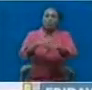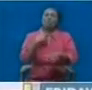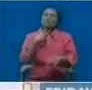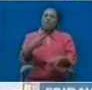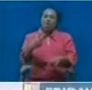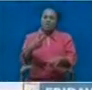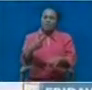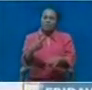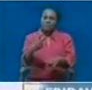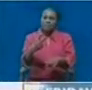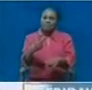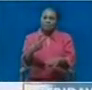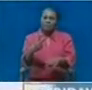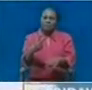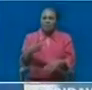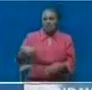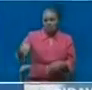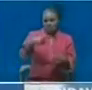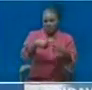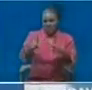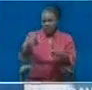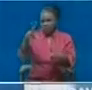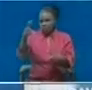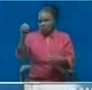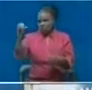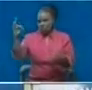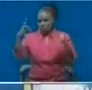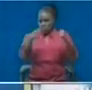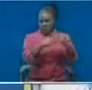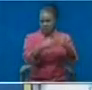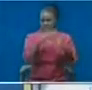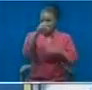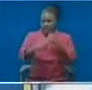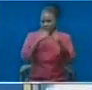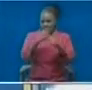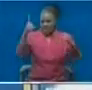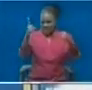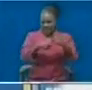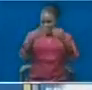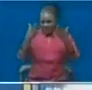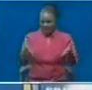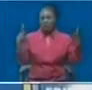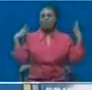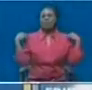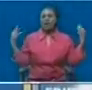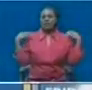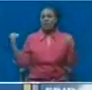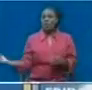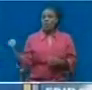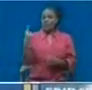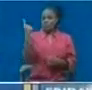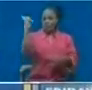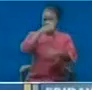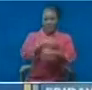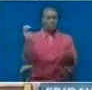the days of your life? Well, we started back in 2008, so this is 6 years of practice. It's not that we woke up like flawless. Yeah, I was thinking